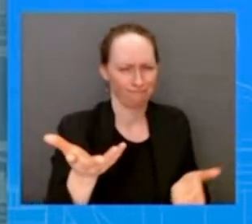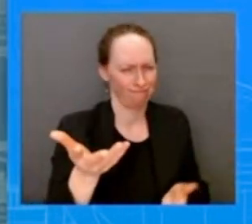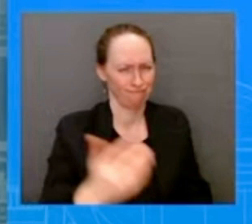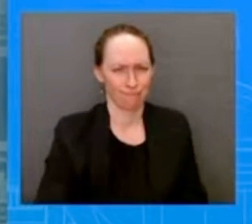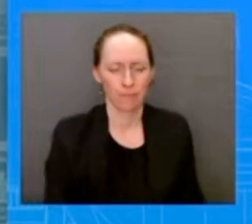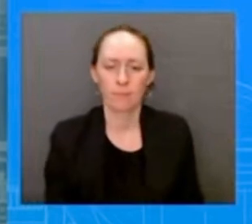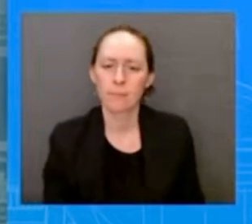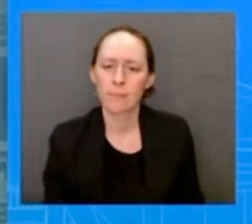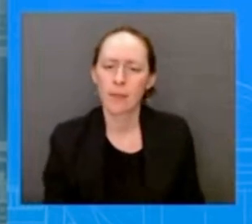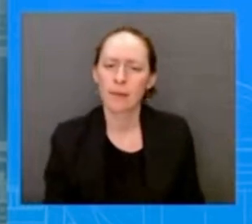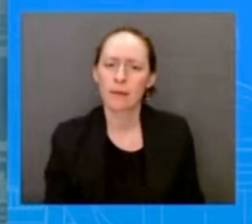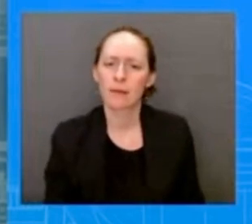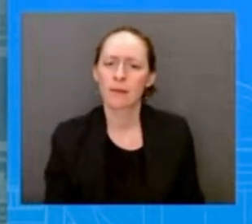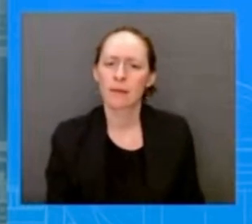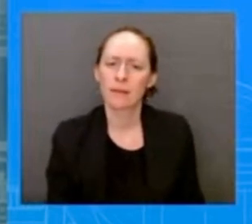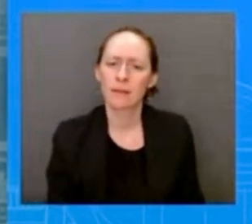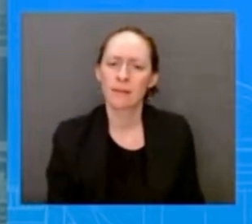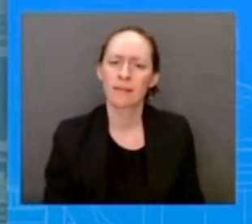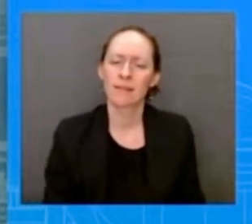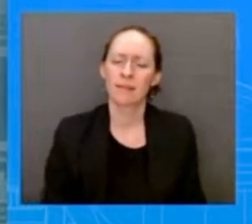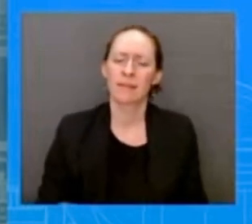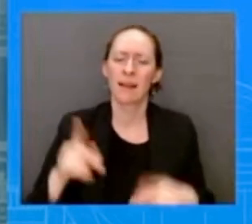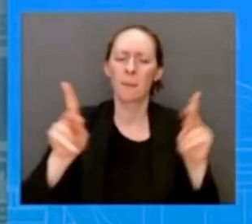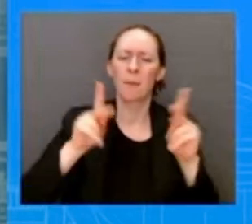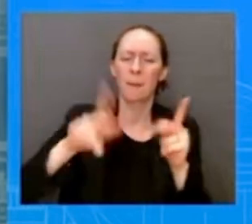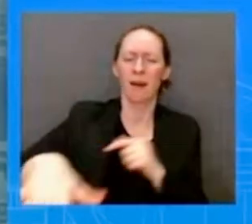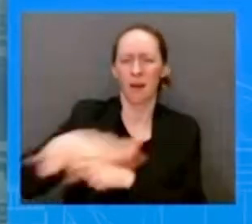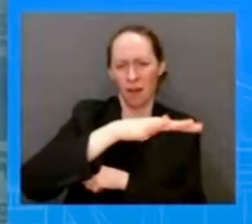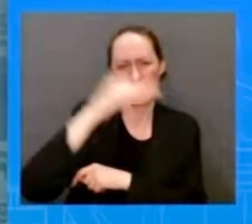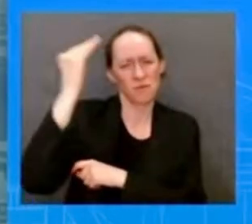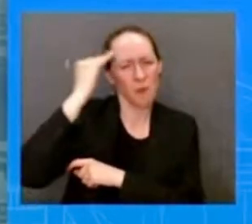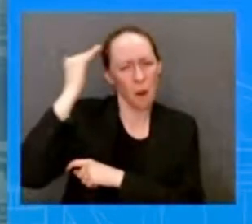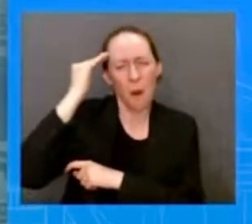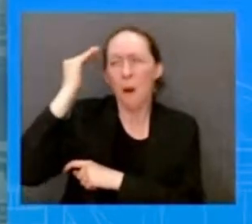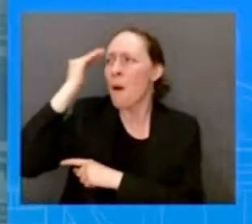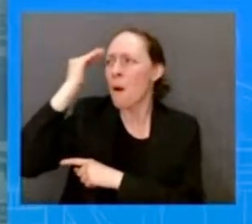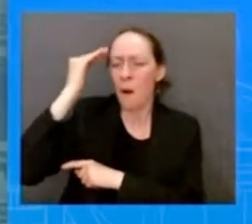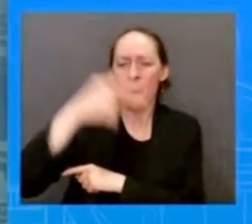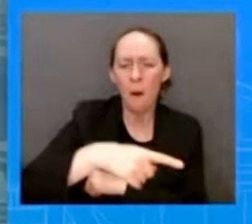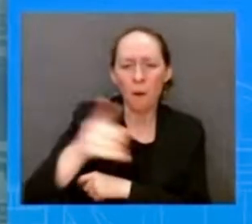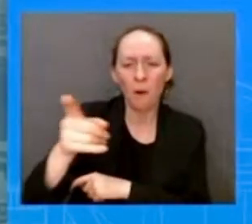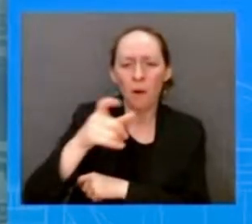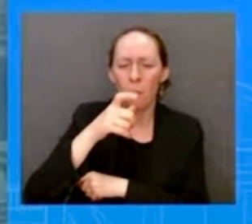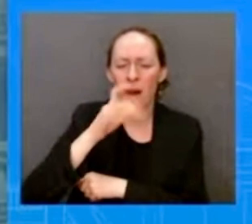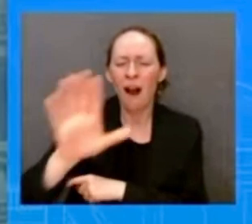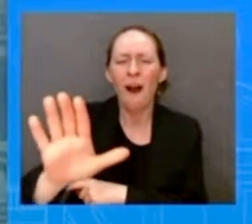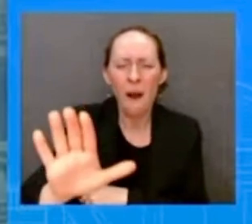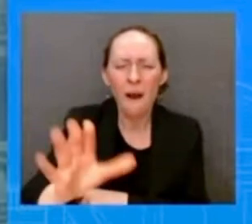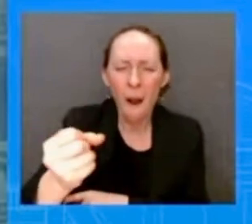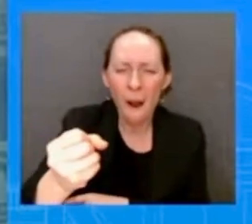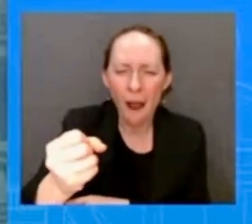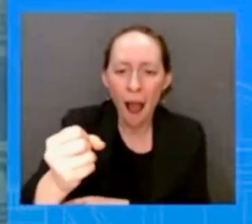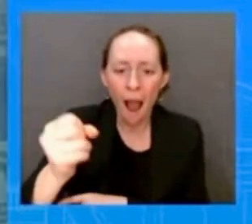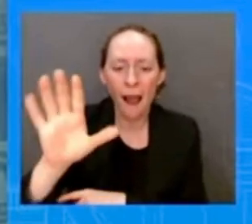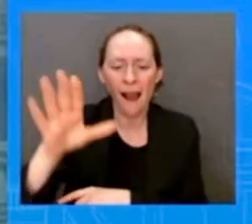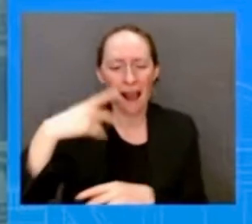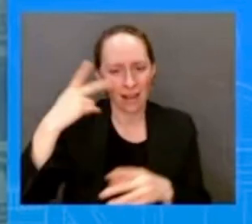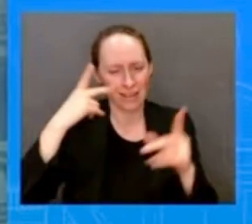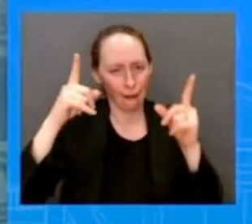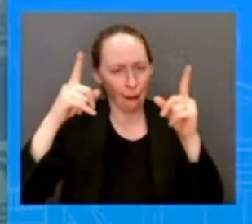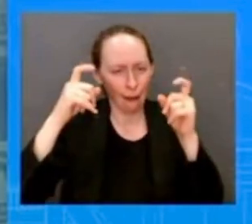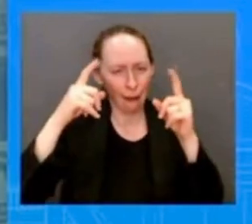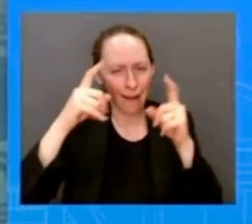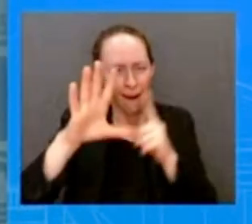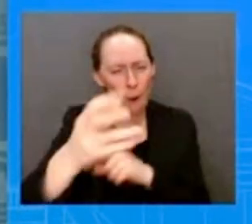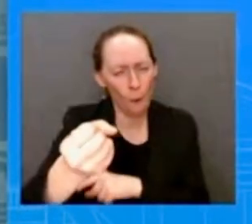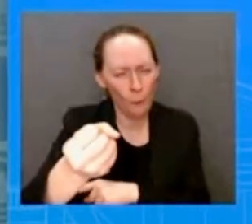think they fundamentally, hold on, you have your eyebrows moving and leading in, so I just want to make sure you give me a second to answer.